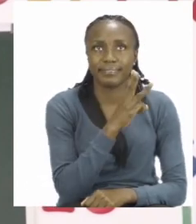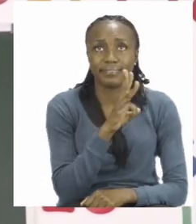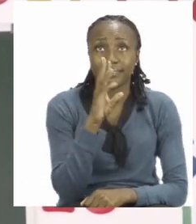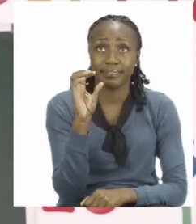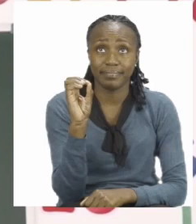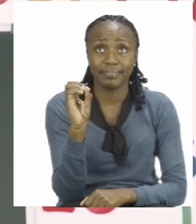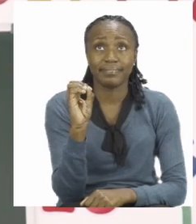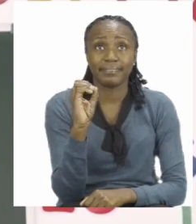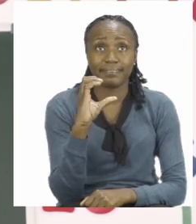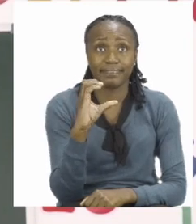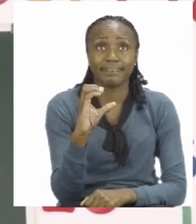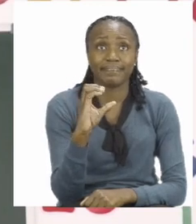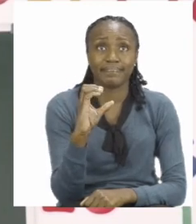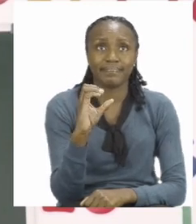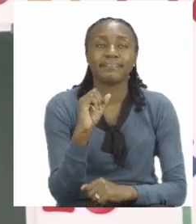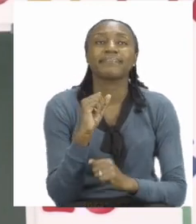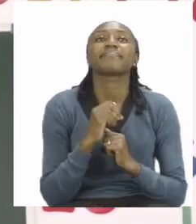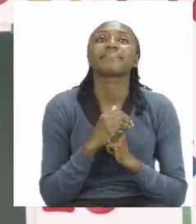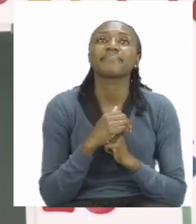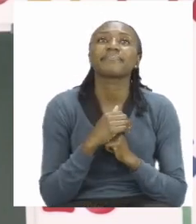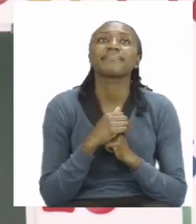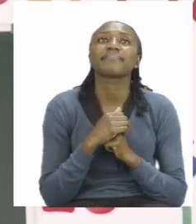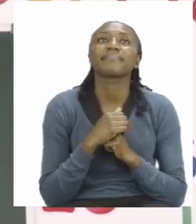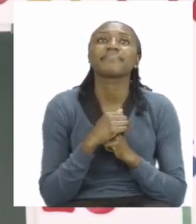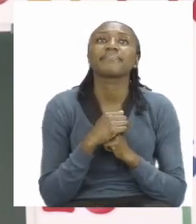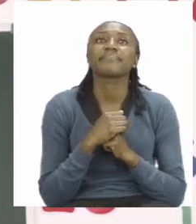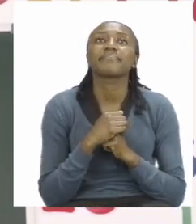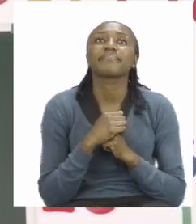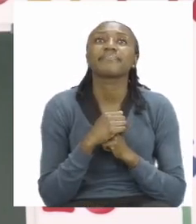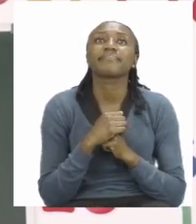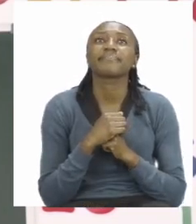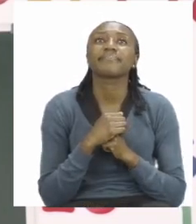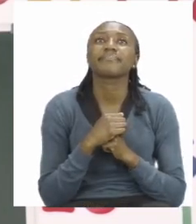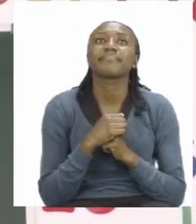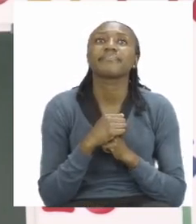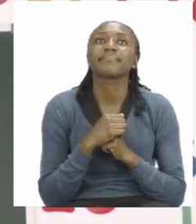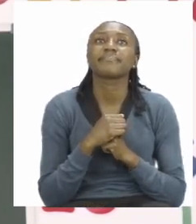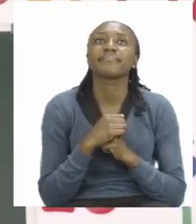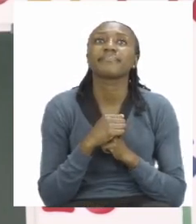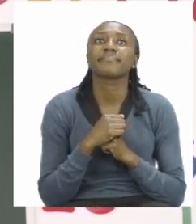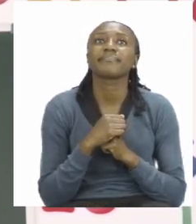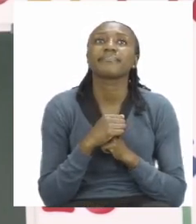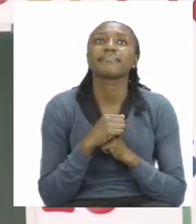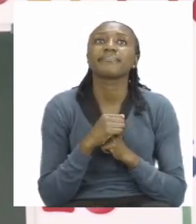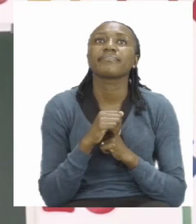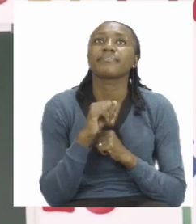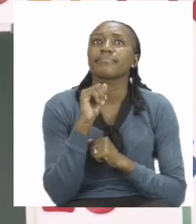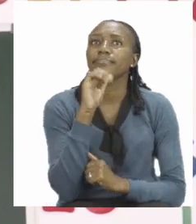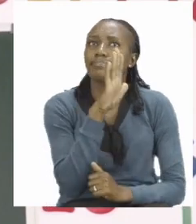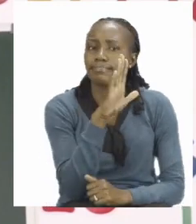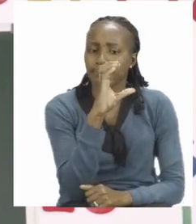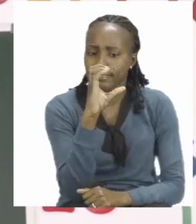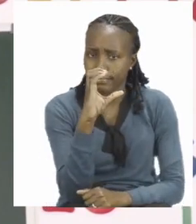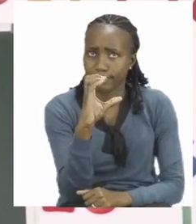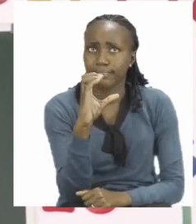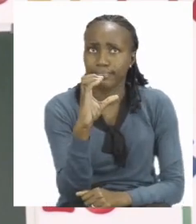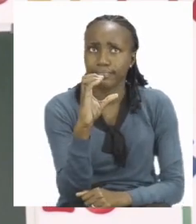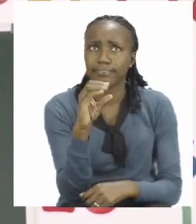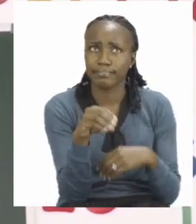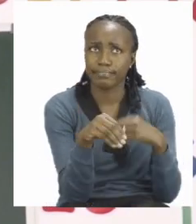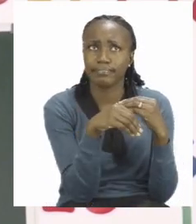60 cents is our answer. Now we need to add 5 more cents to